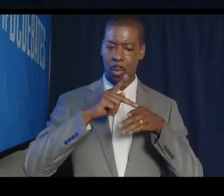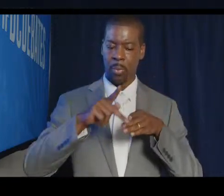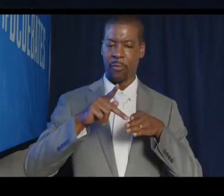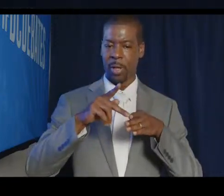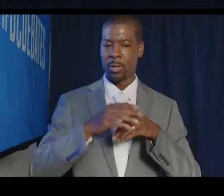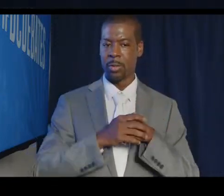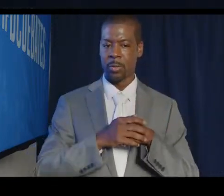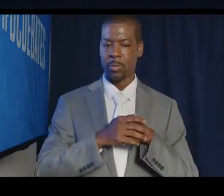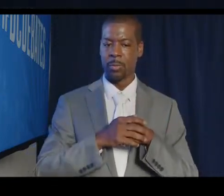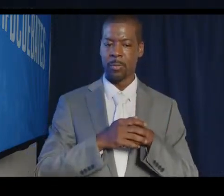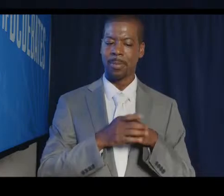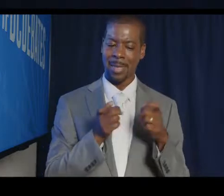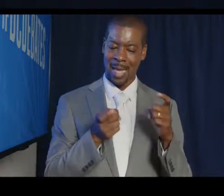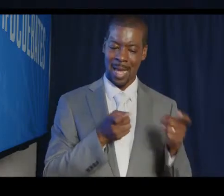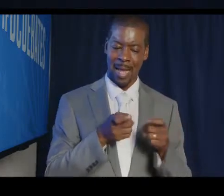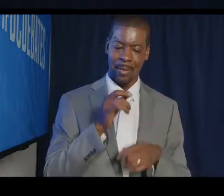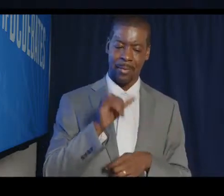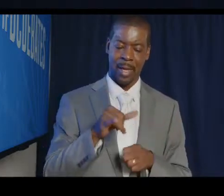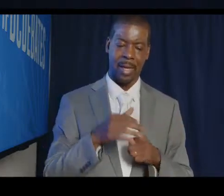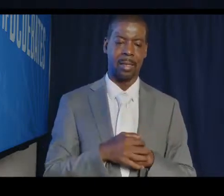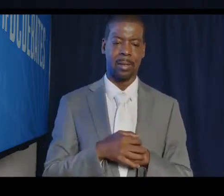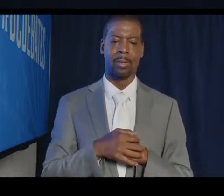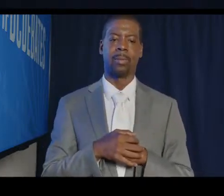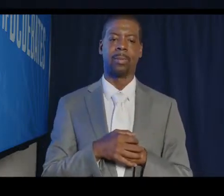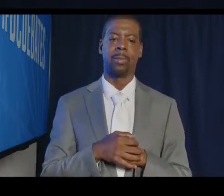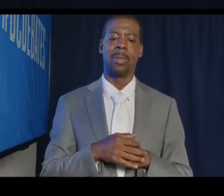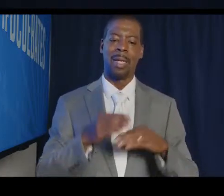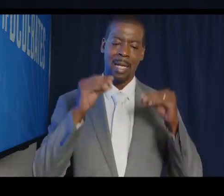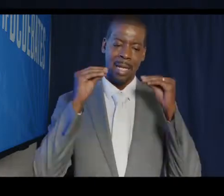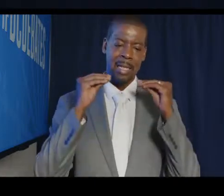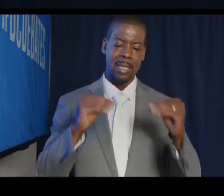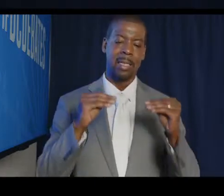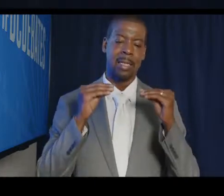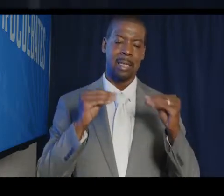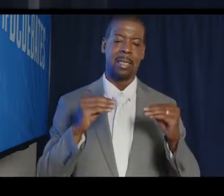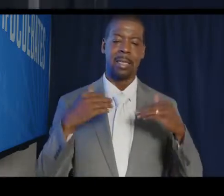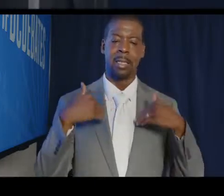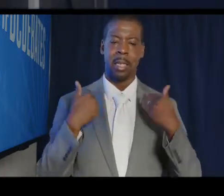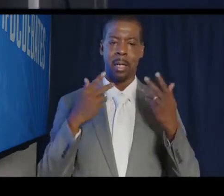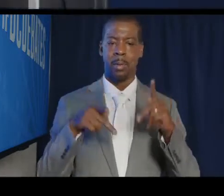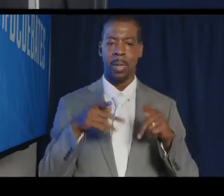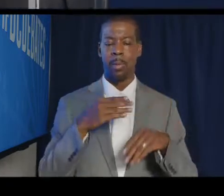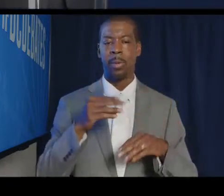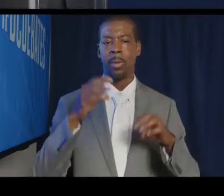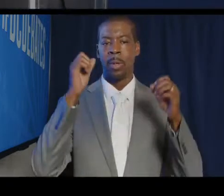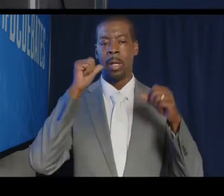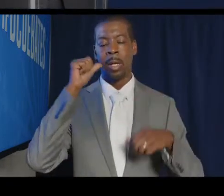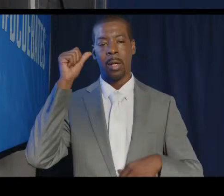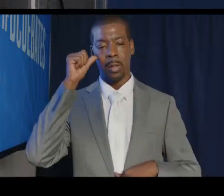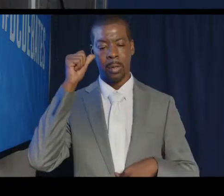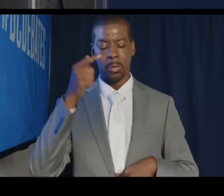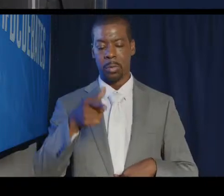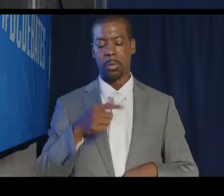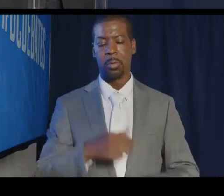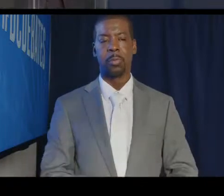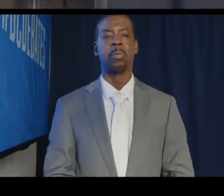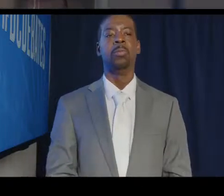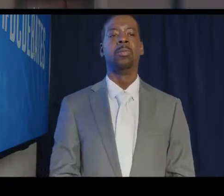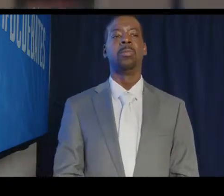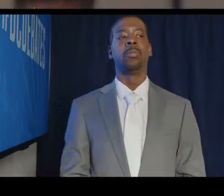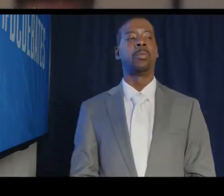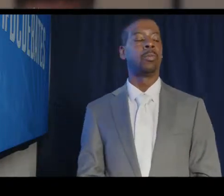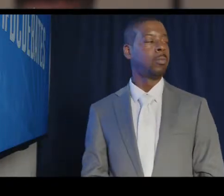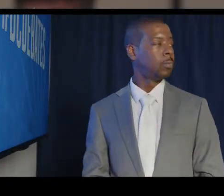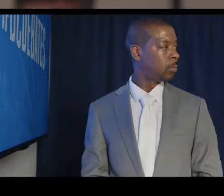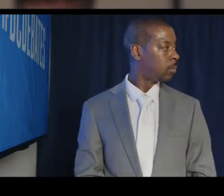they do, which is be professionals and teach our young people and our adults. Education goes across the lifespan. Thank you.